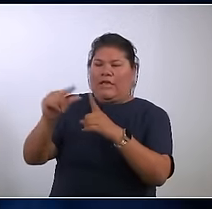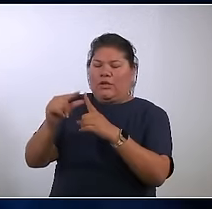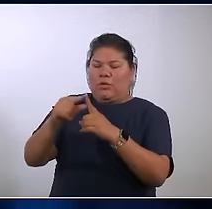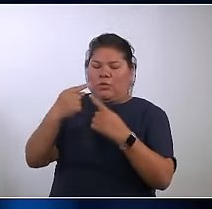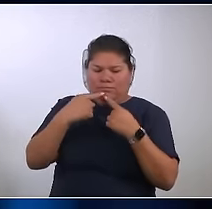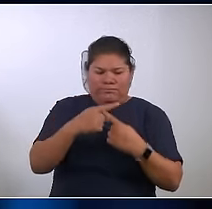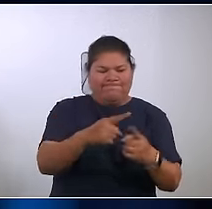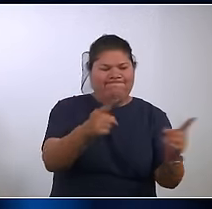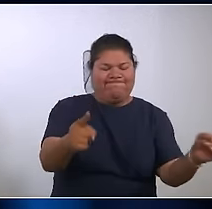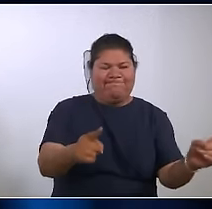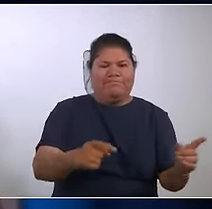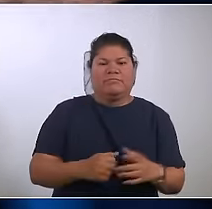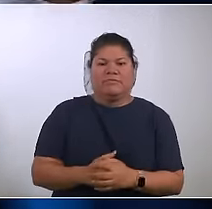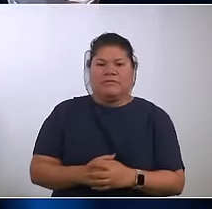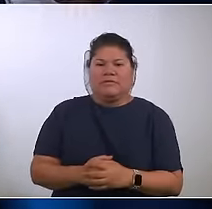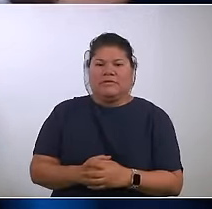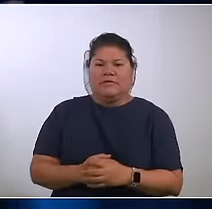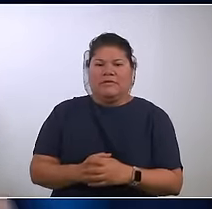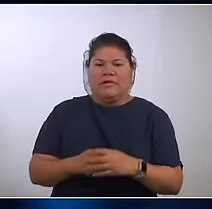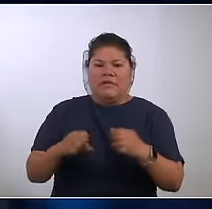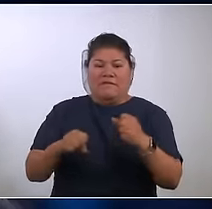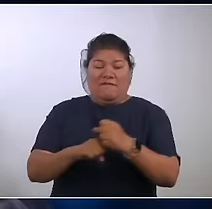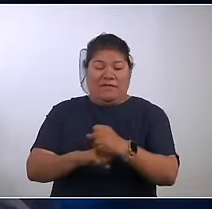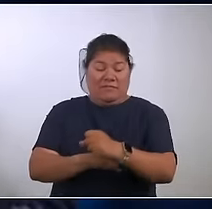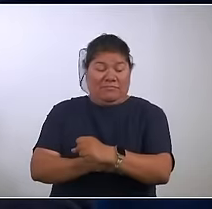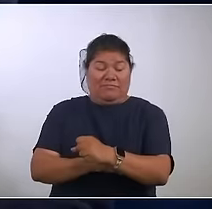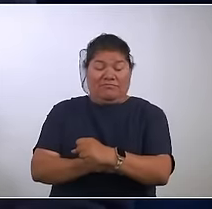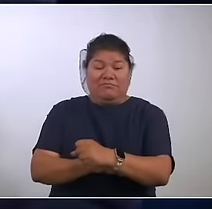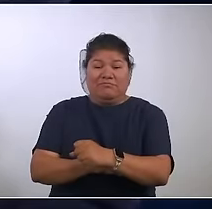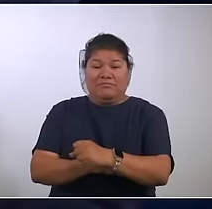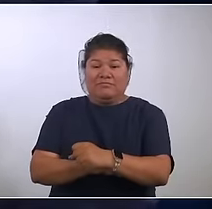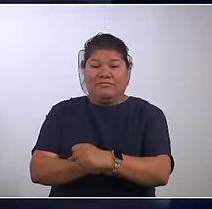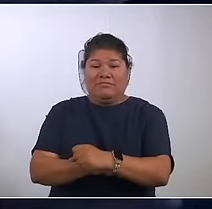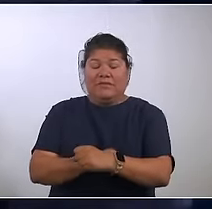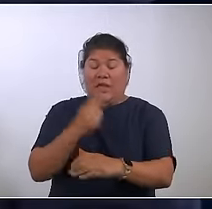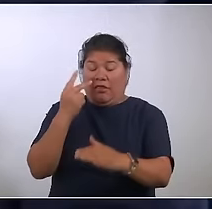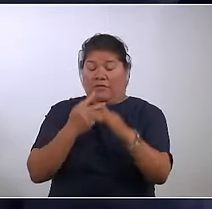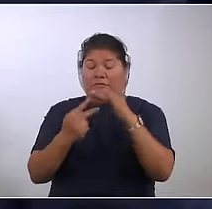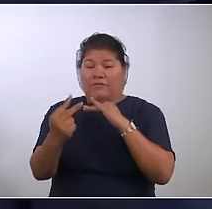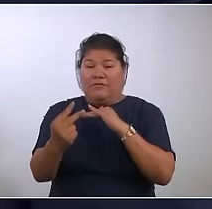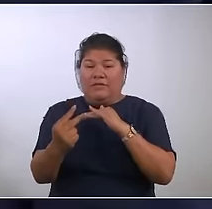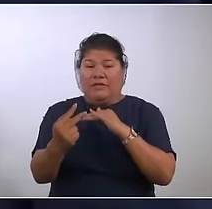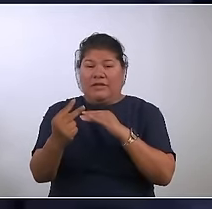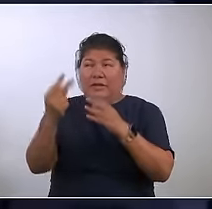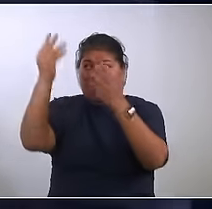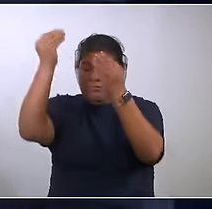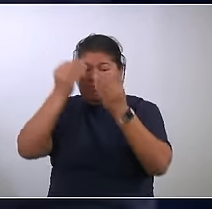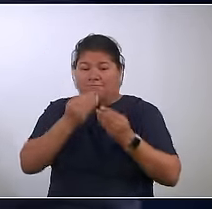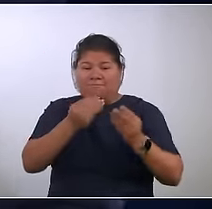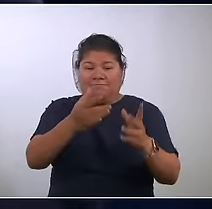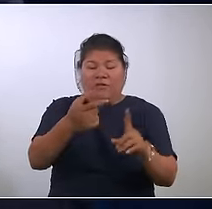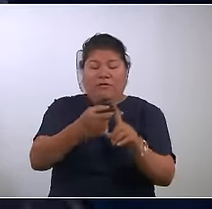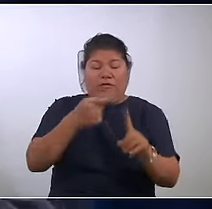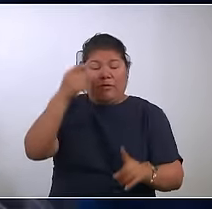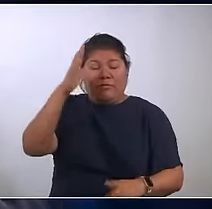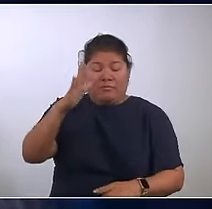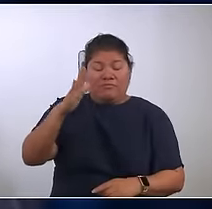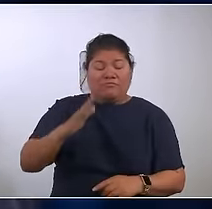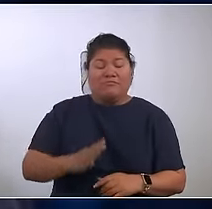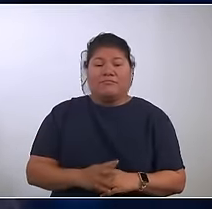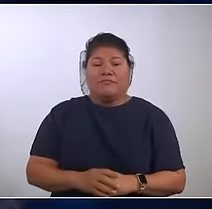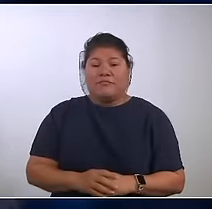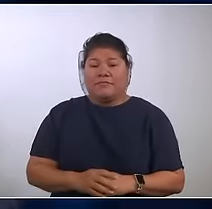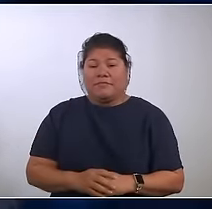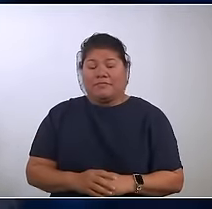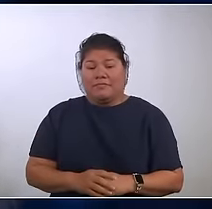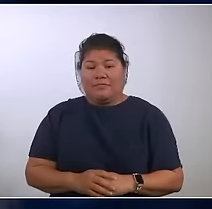the words of God himself. Fundamentalmente, fundamentally, la profecía es un mensaje de Dios. Prophecy is a